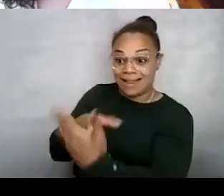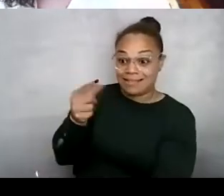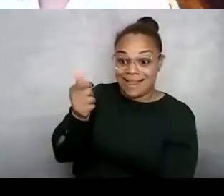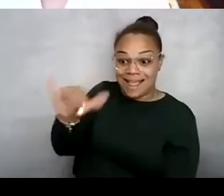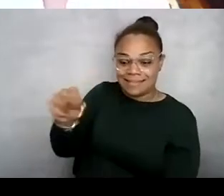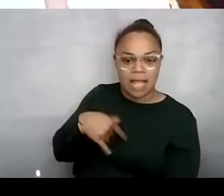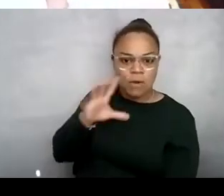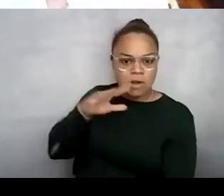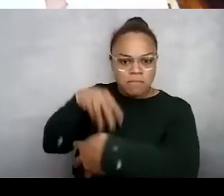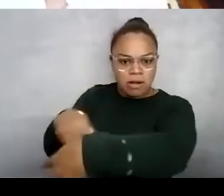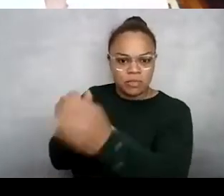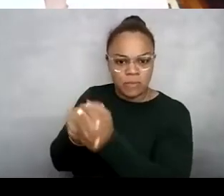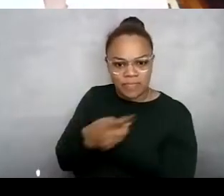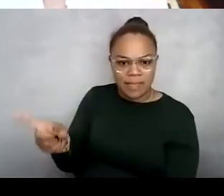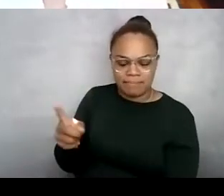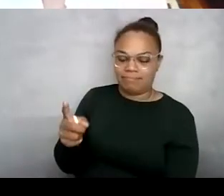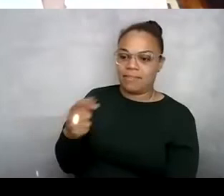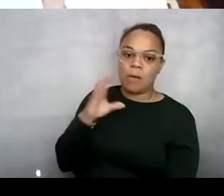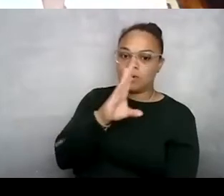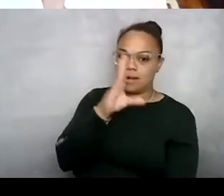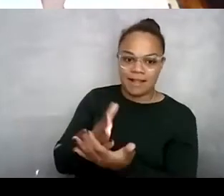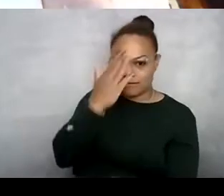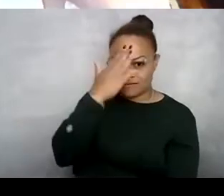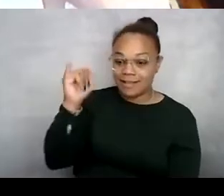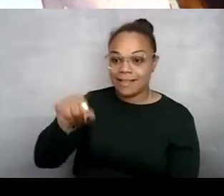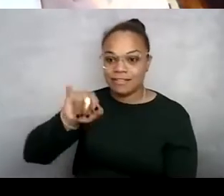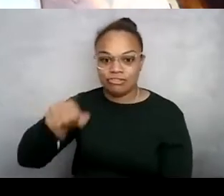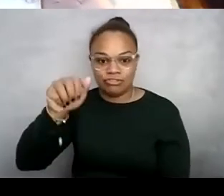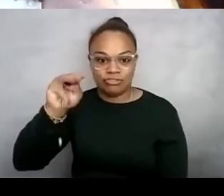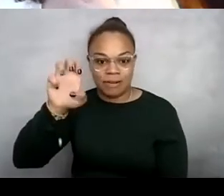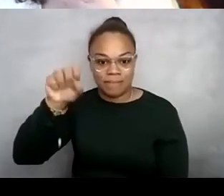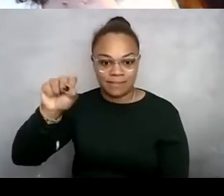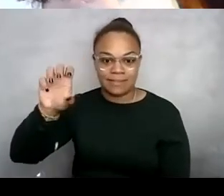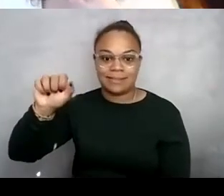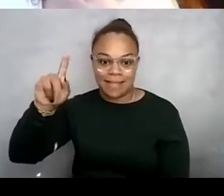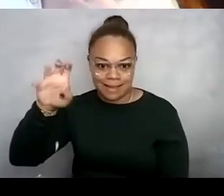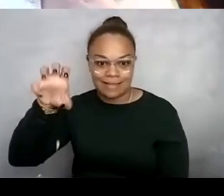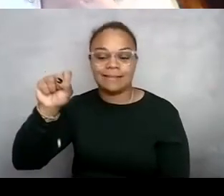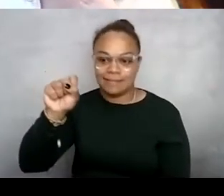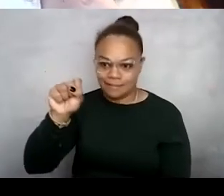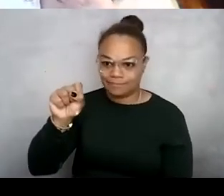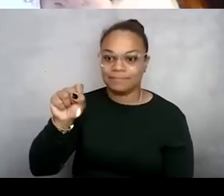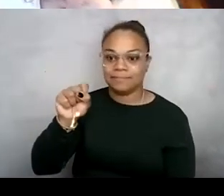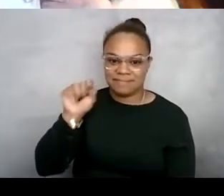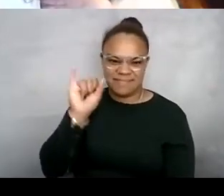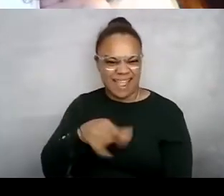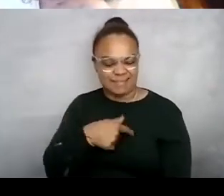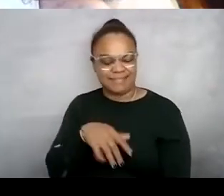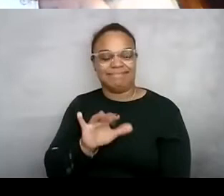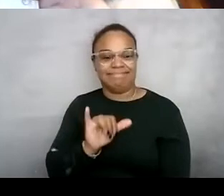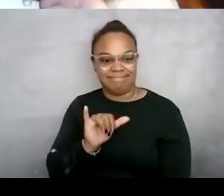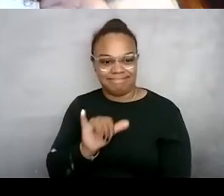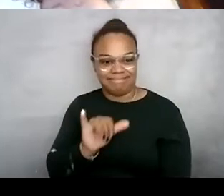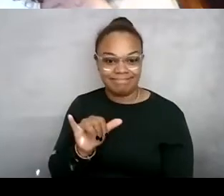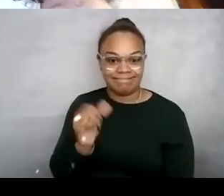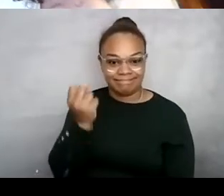never forget that quote as long as I live, and think about Jane Sykes. There you Reverend go. Jane Sykes. There he I'll is. leave it there. So change